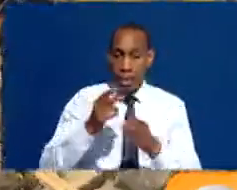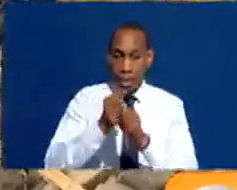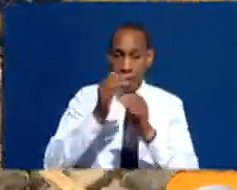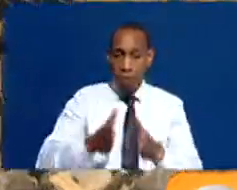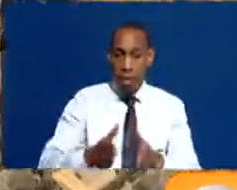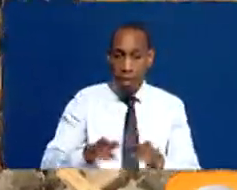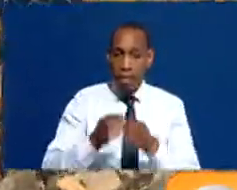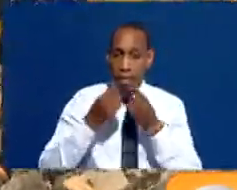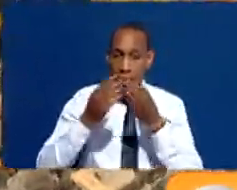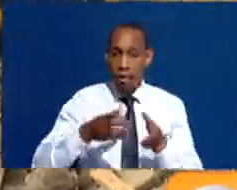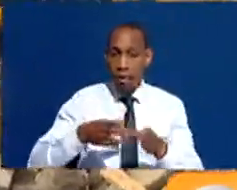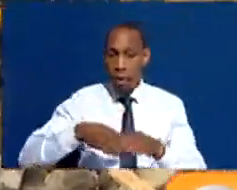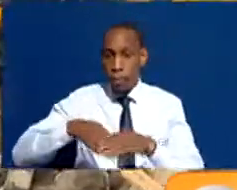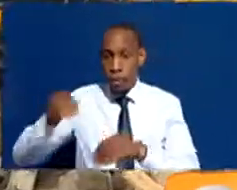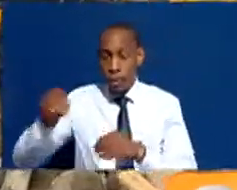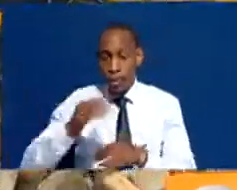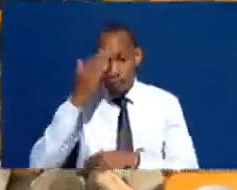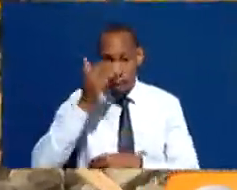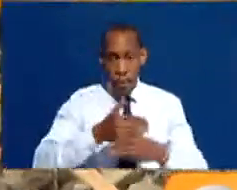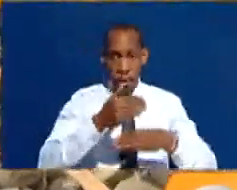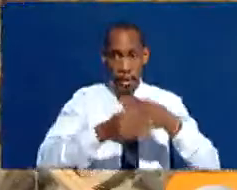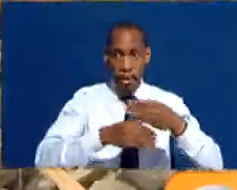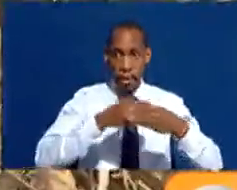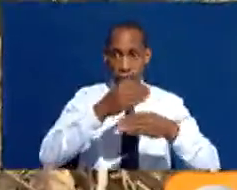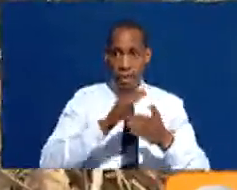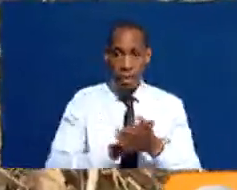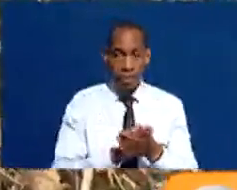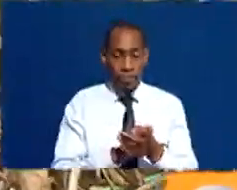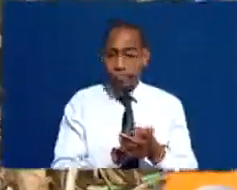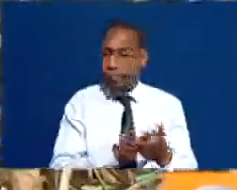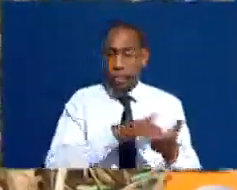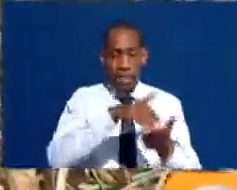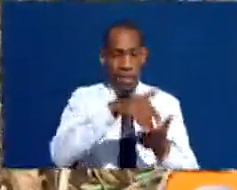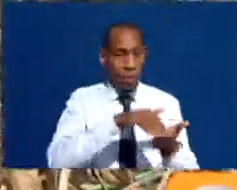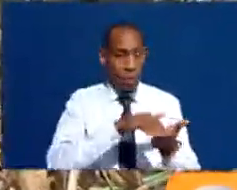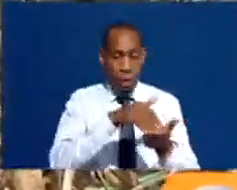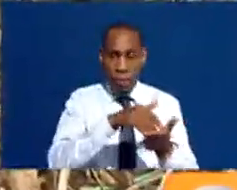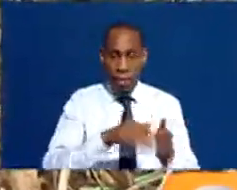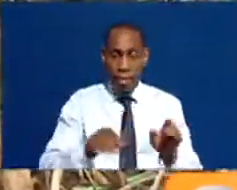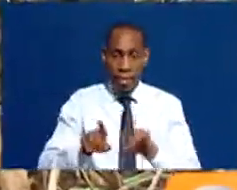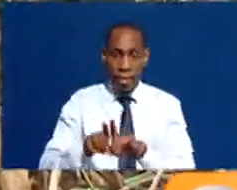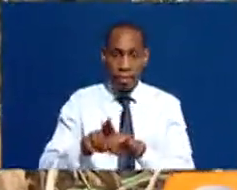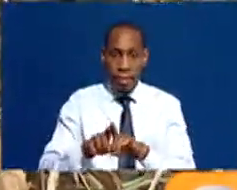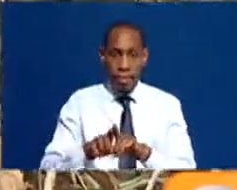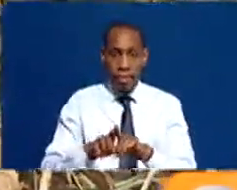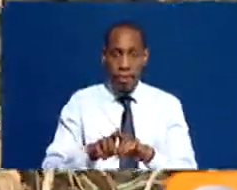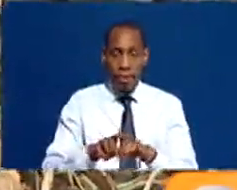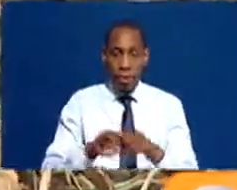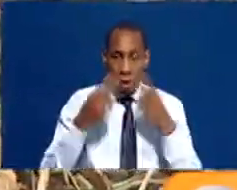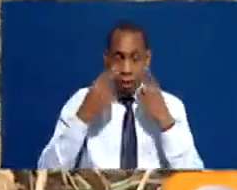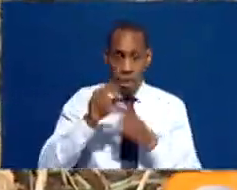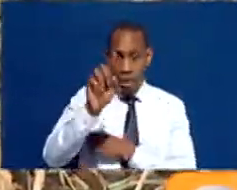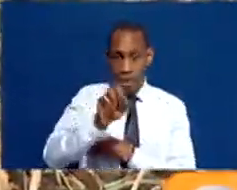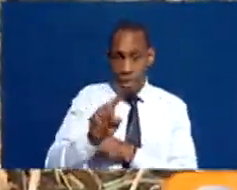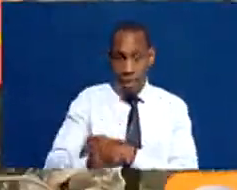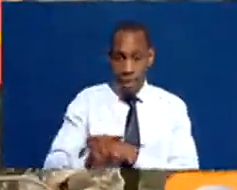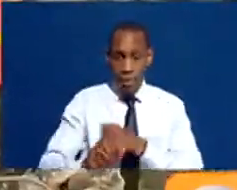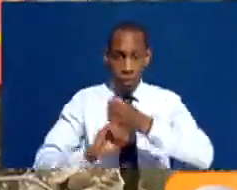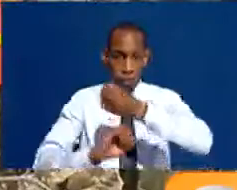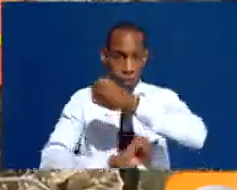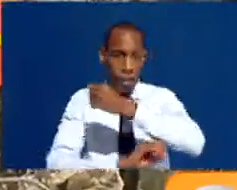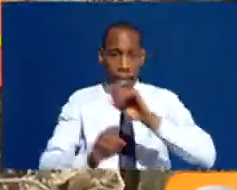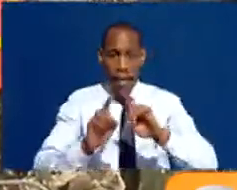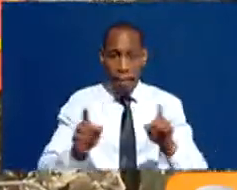They told them to leave since the structural integrity of the building was not sound and faults could be detected on the columns.